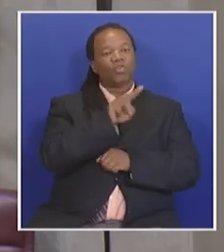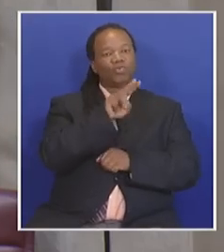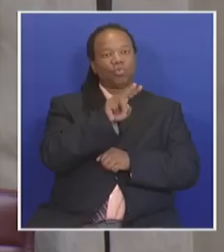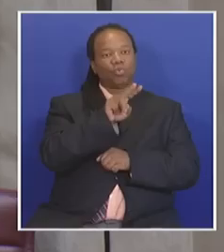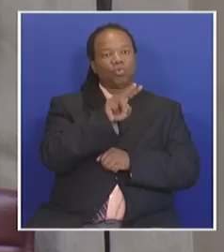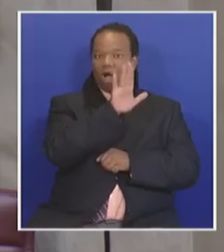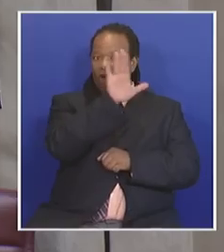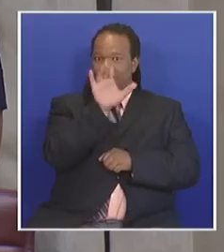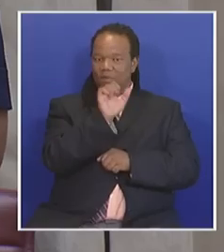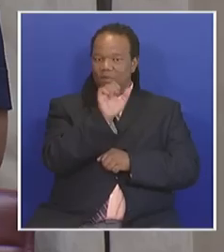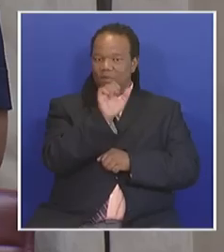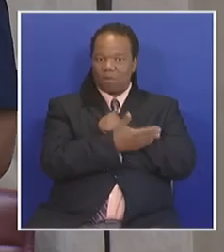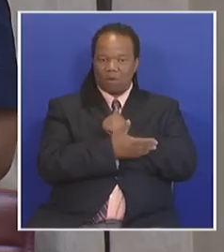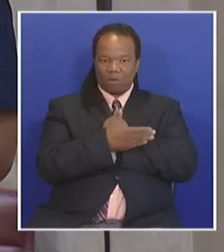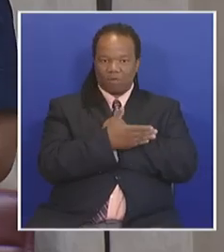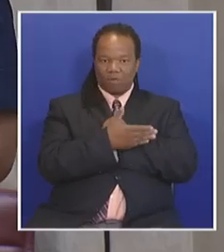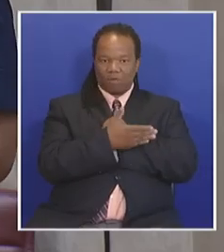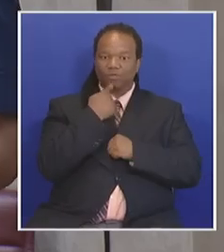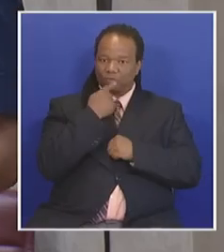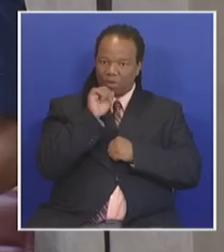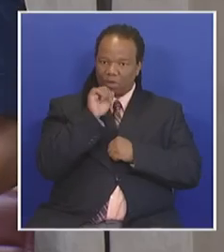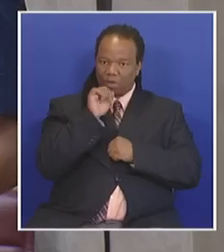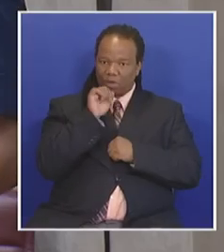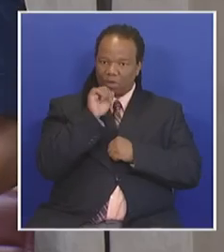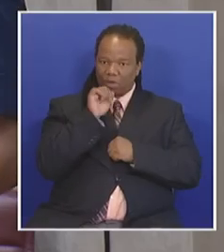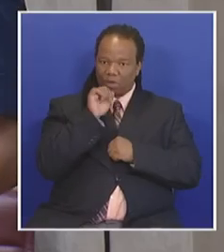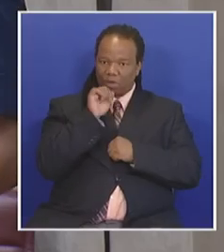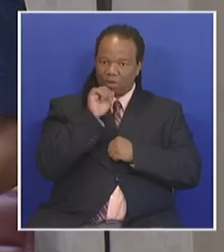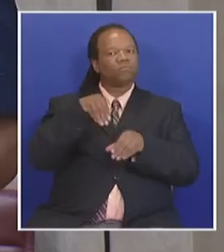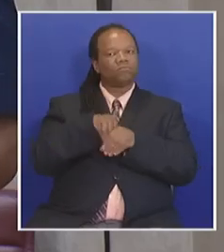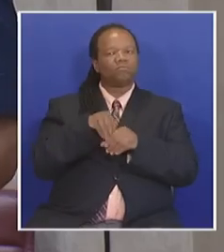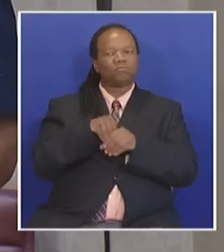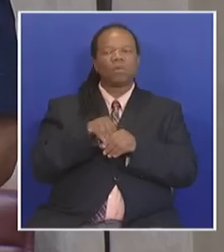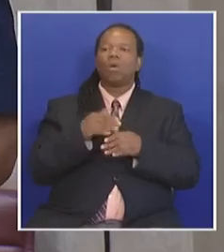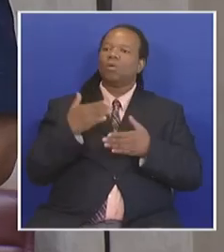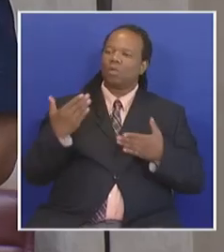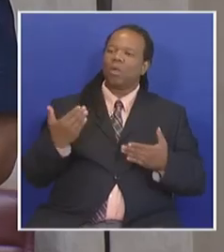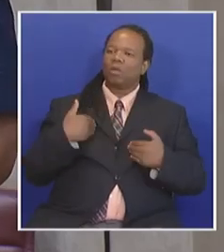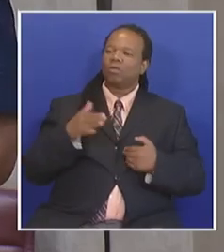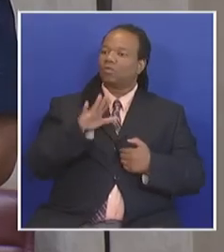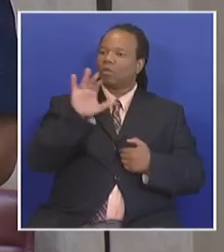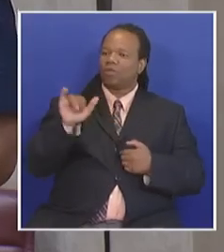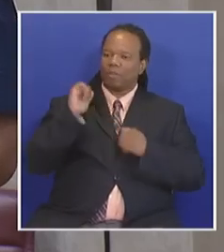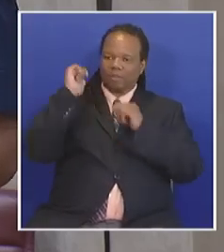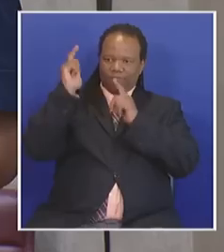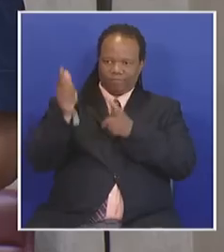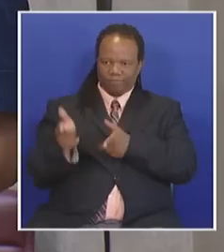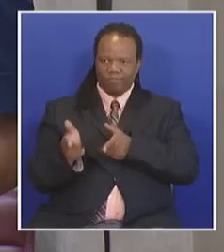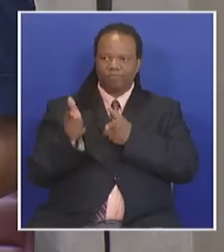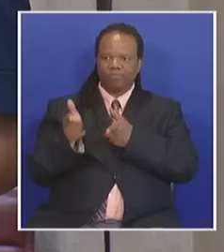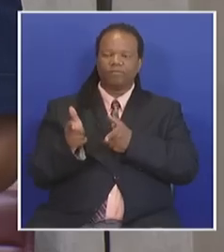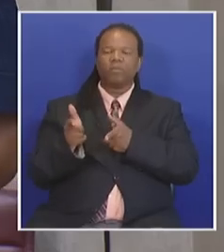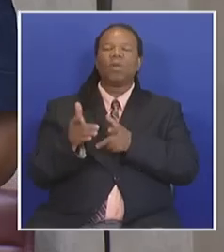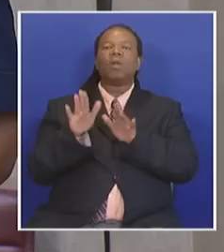to consider the first call ever for an arms embargo against a member state, South Africa, only in